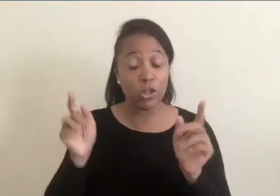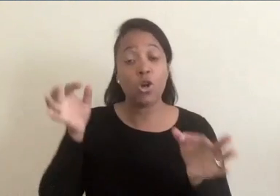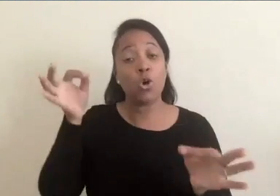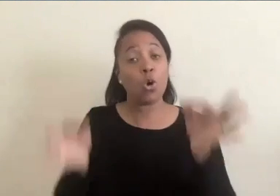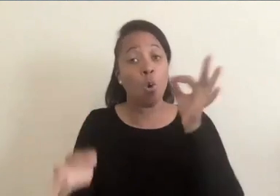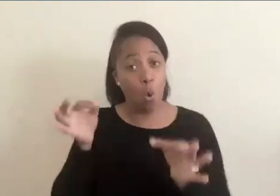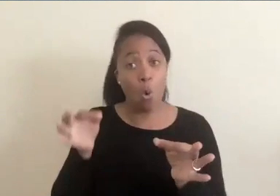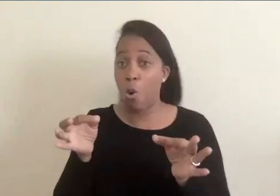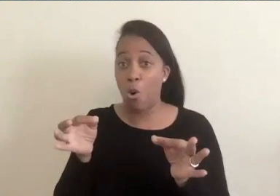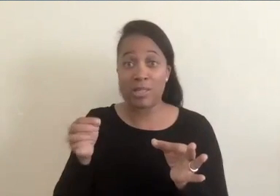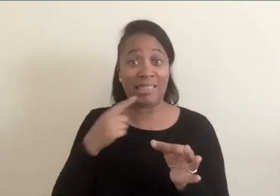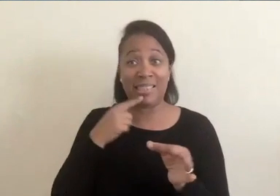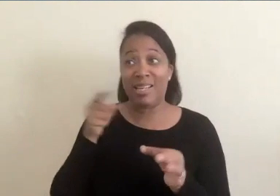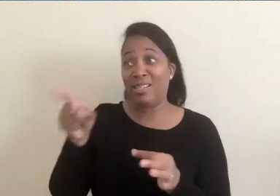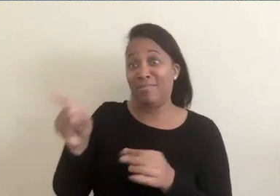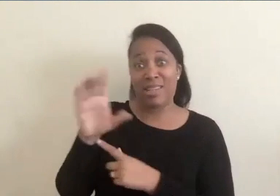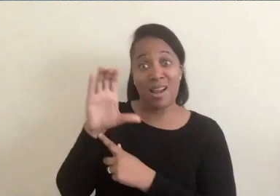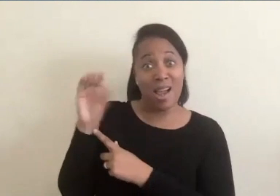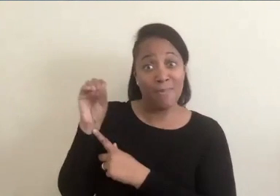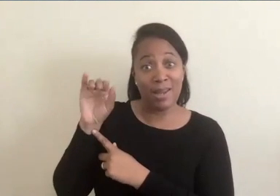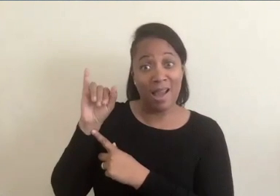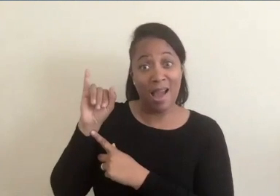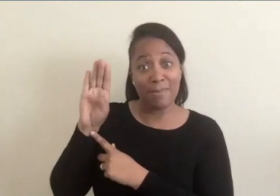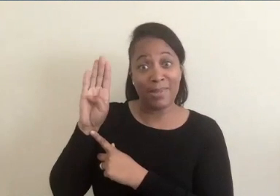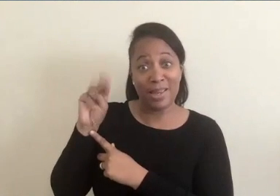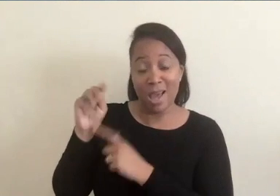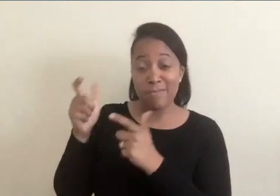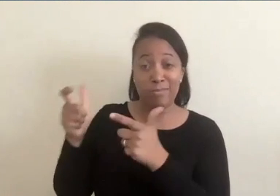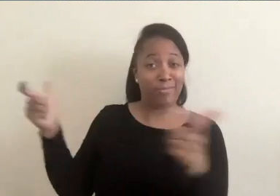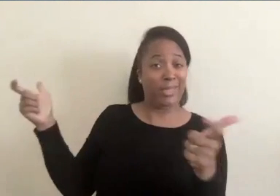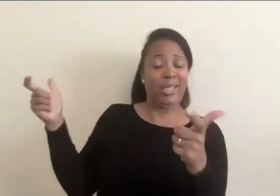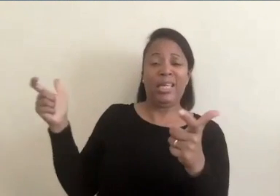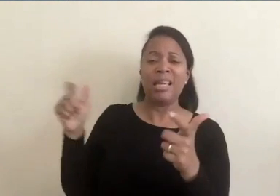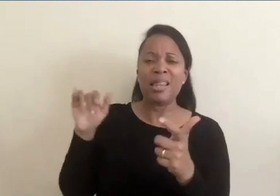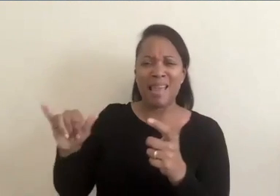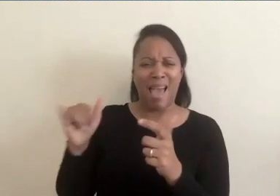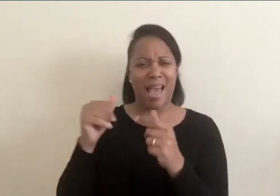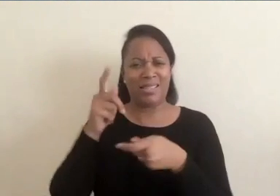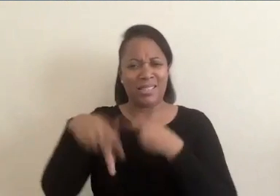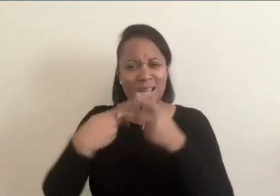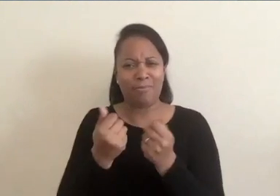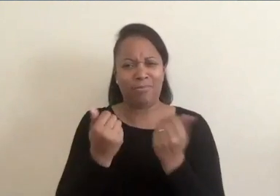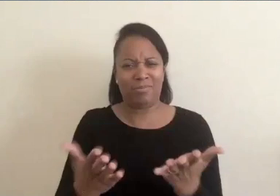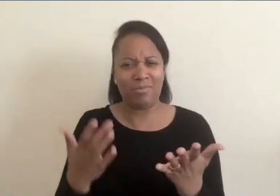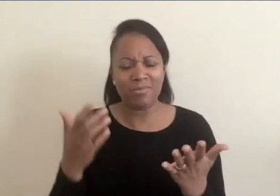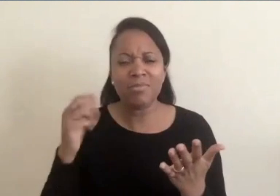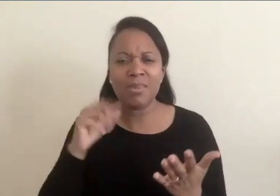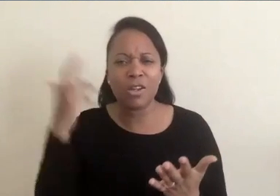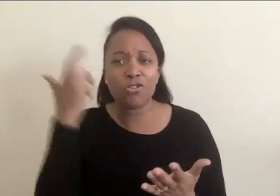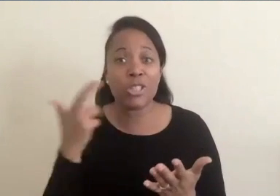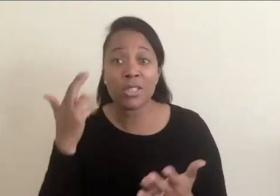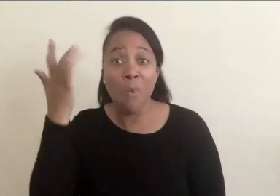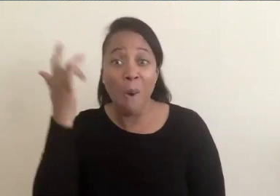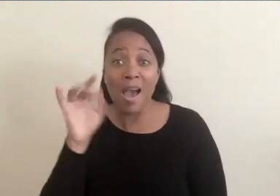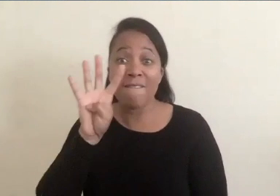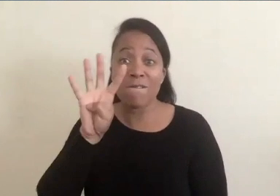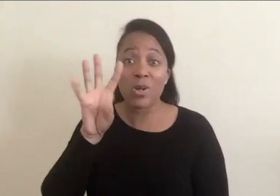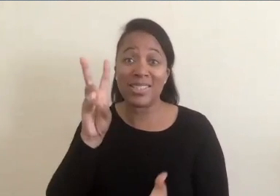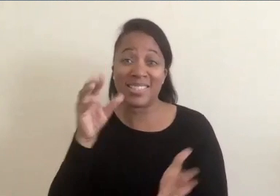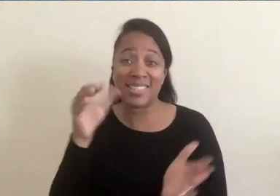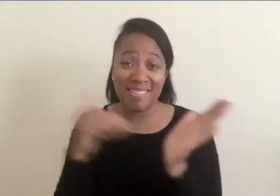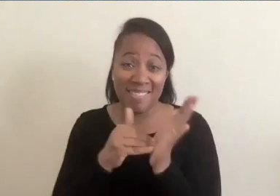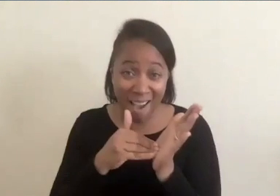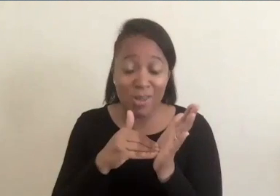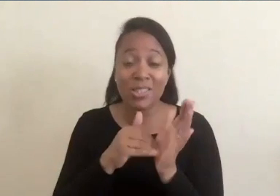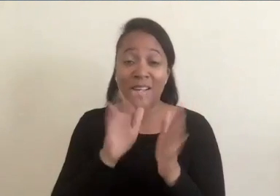court found that even though IBM was huge, that it would be unreasonable. There were 46,000 video files